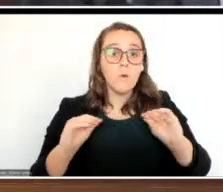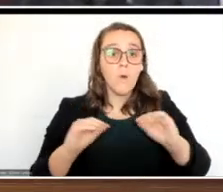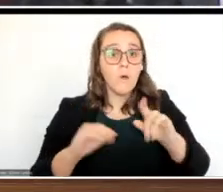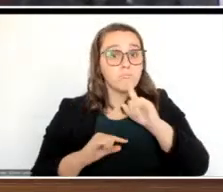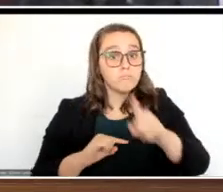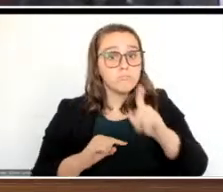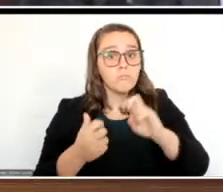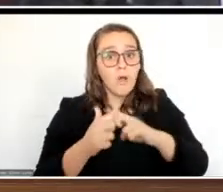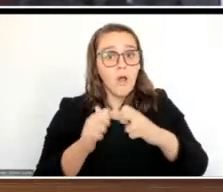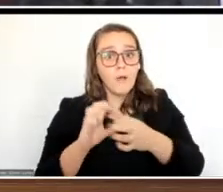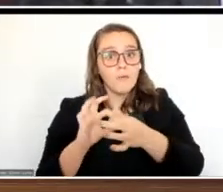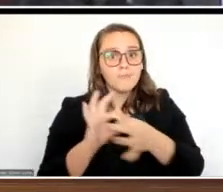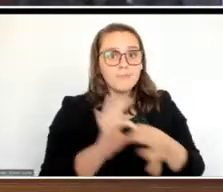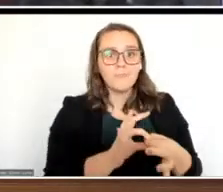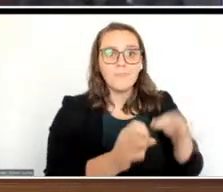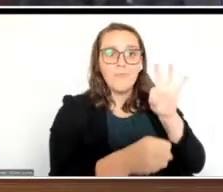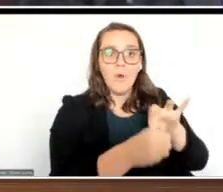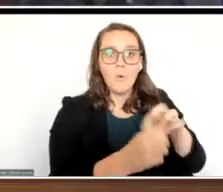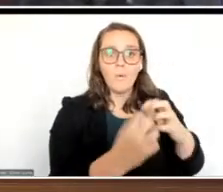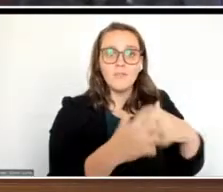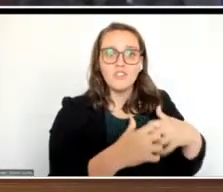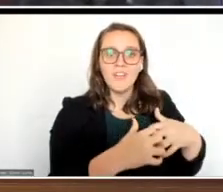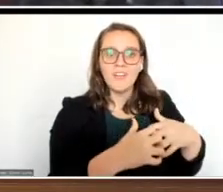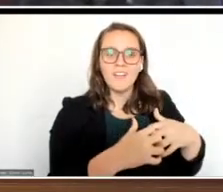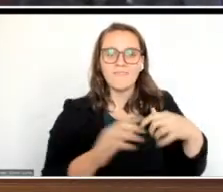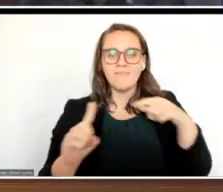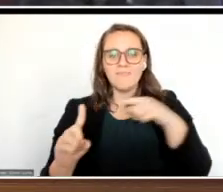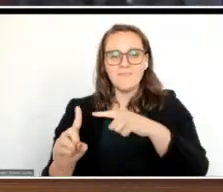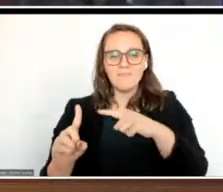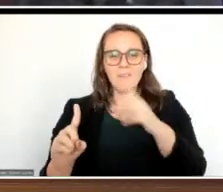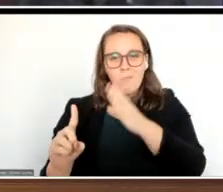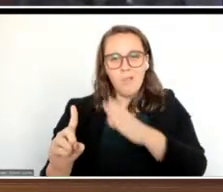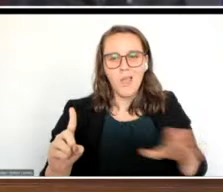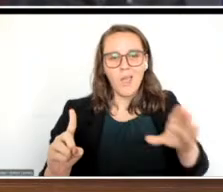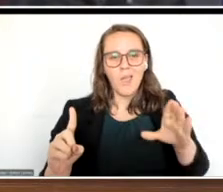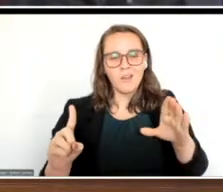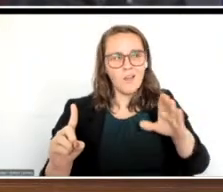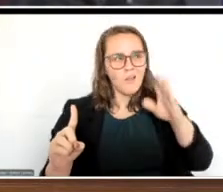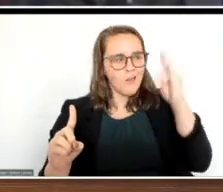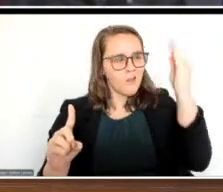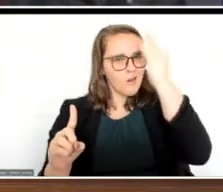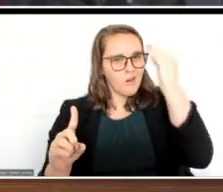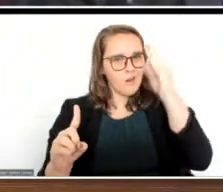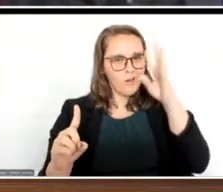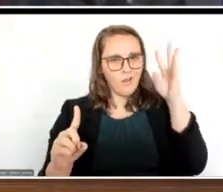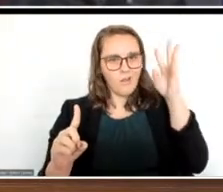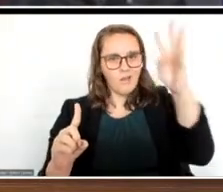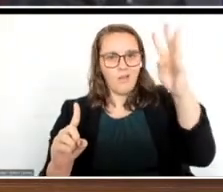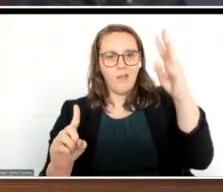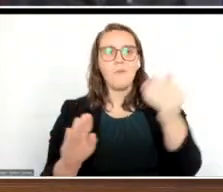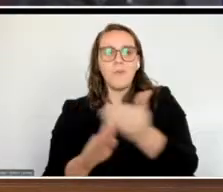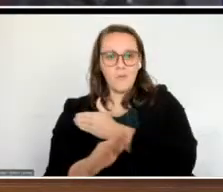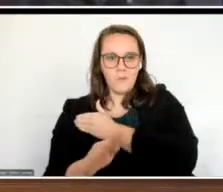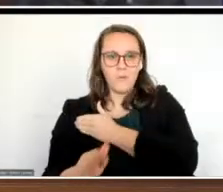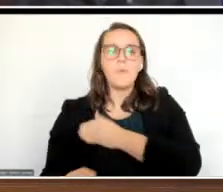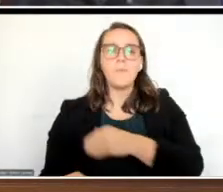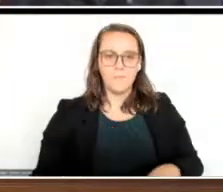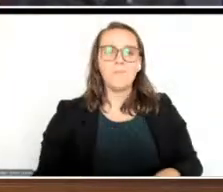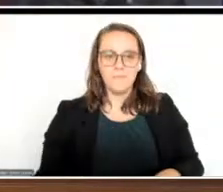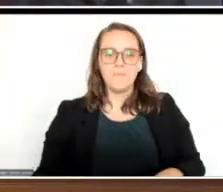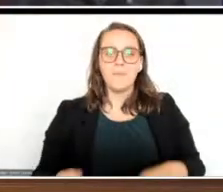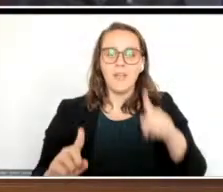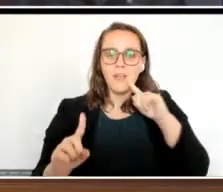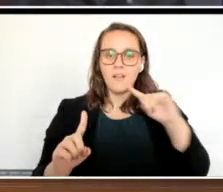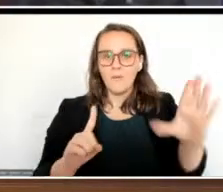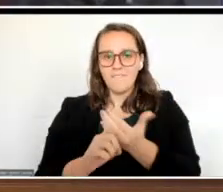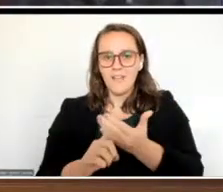machines. It was a plan concocted in advance to convince his supporters that he won.